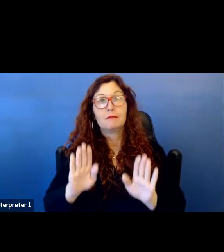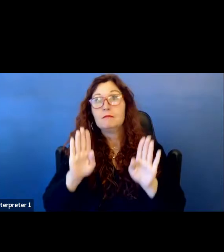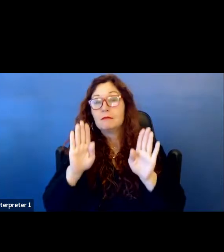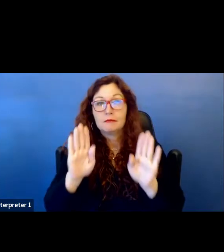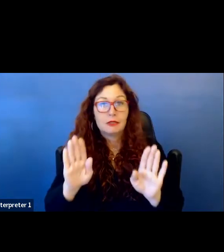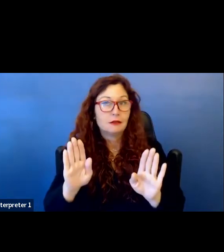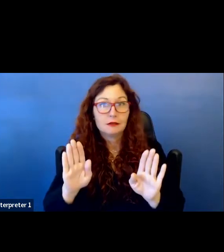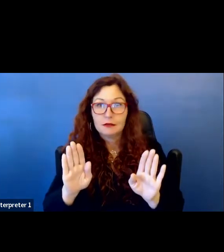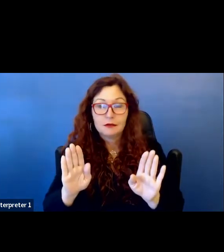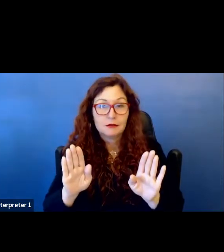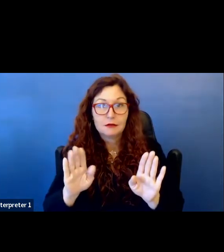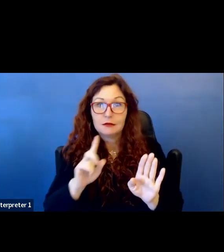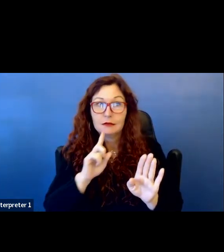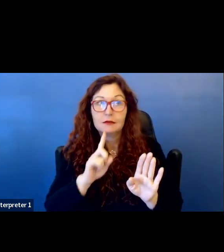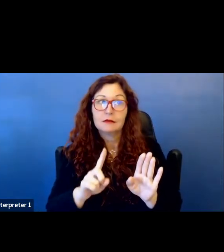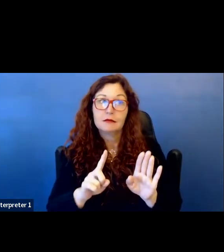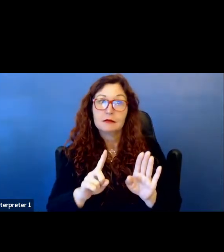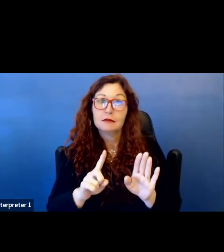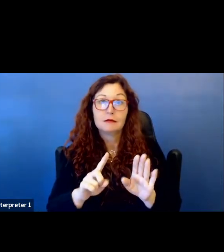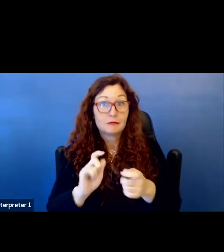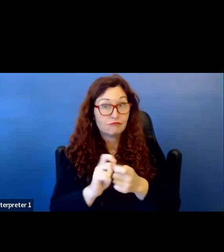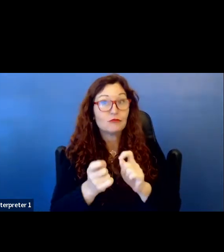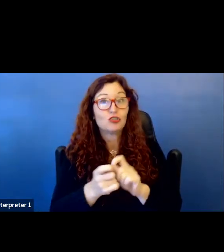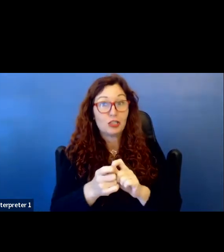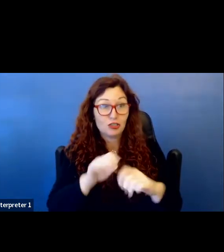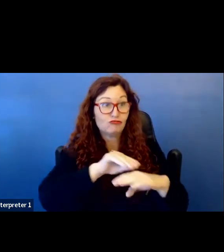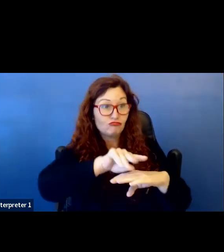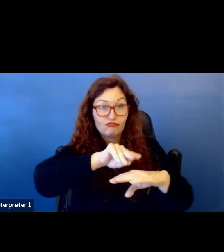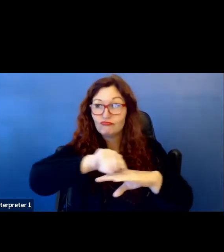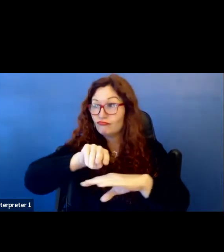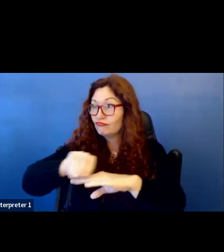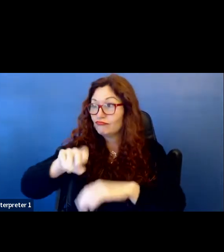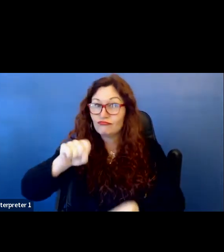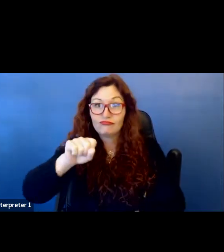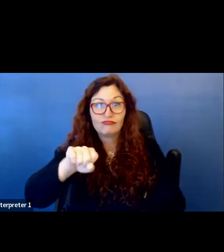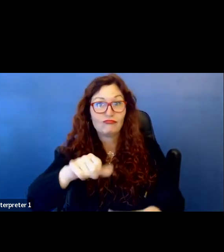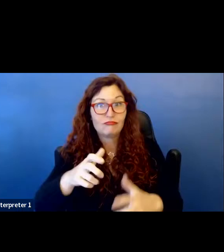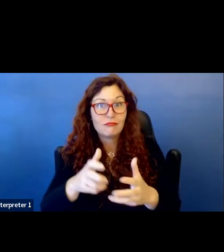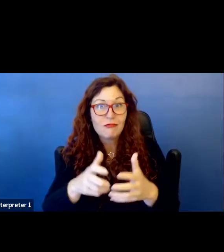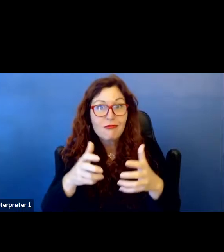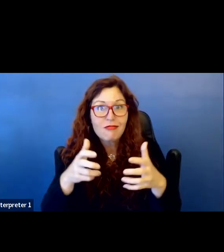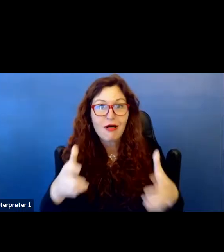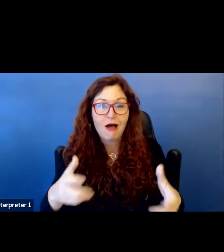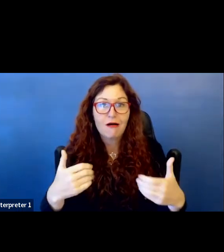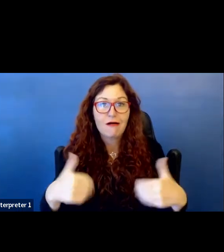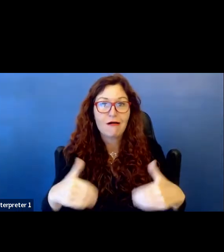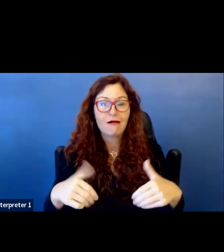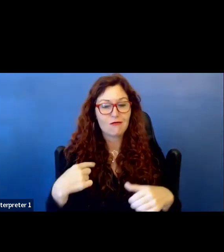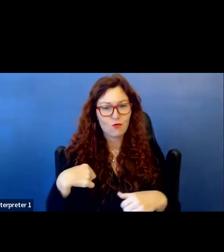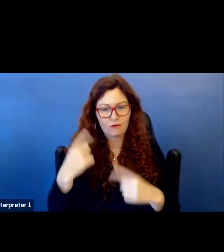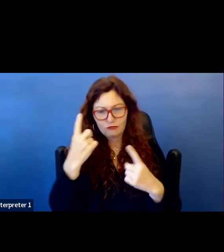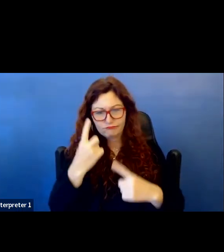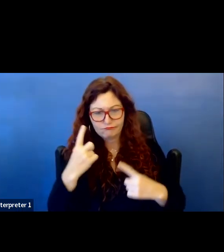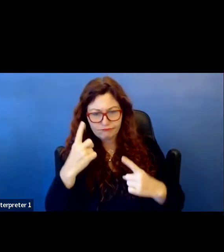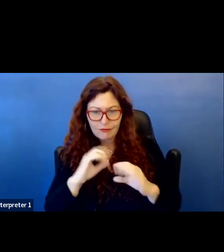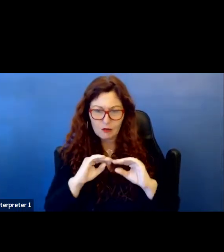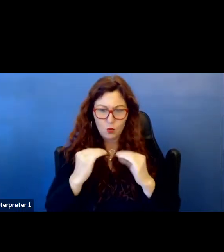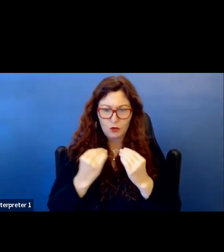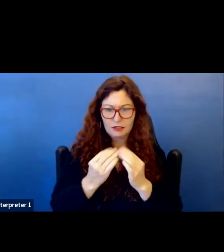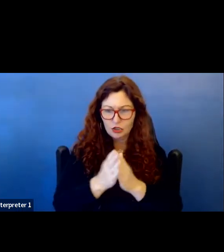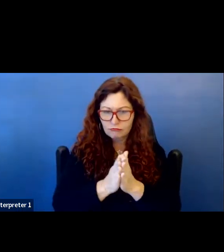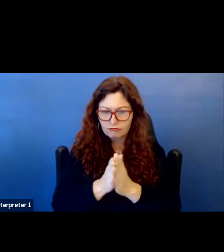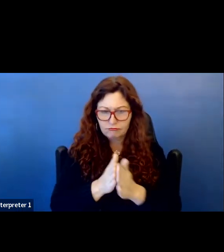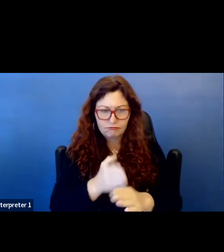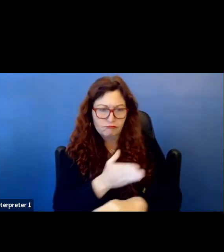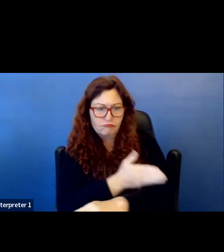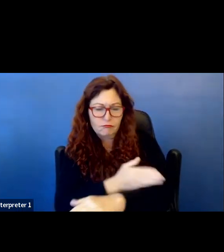um is very influential and nav to being able to expand and grow on ways that we can support women and also